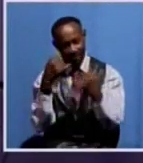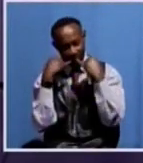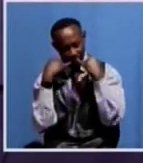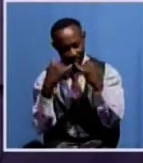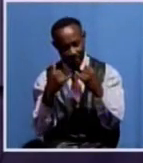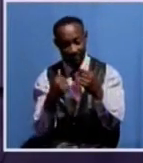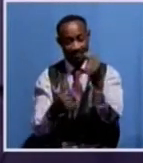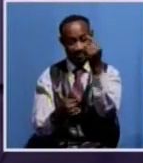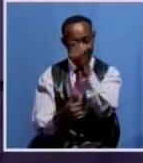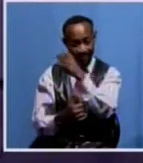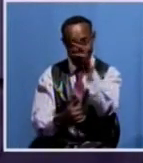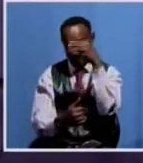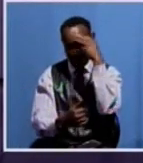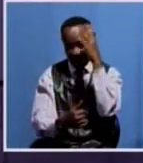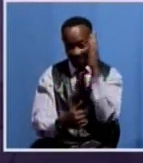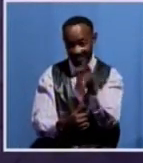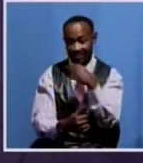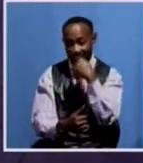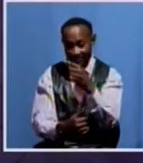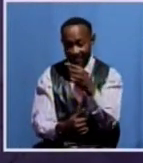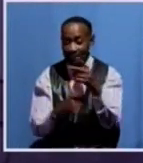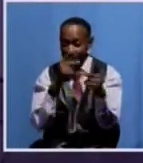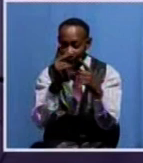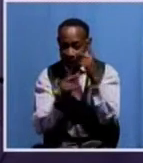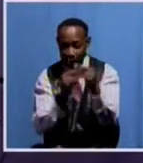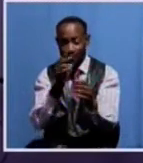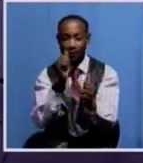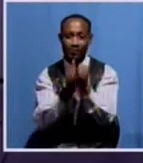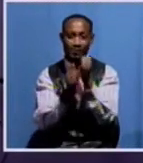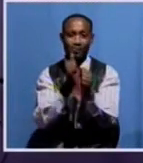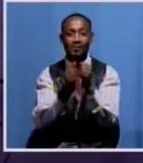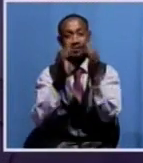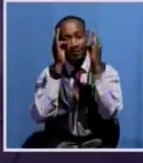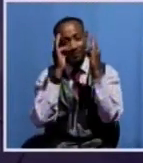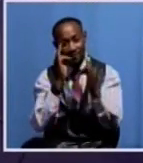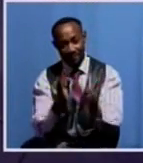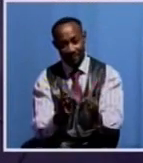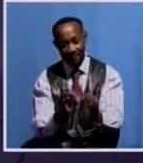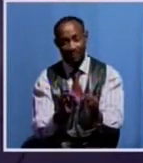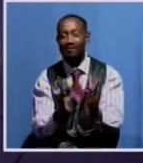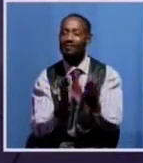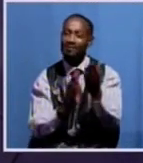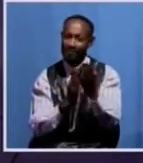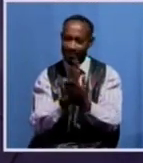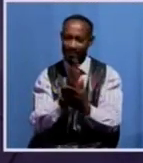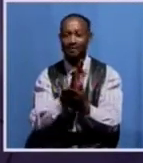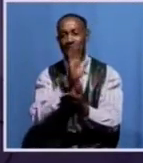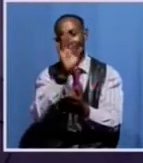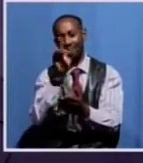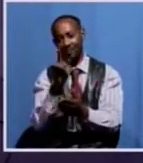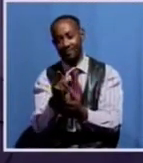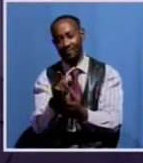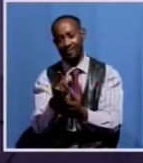of determining which projects you cancel is probably not as straightforward as